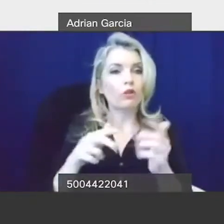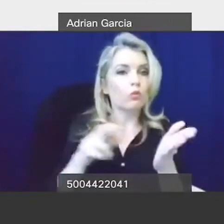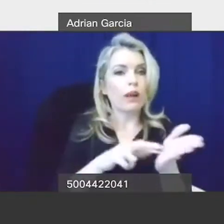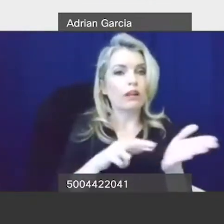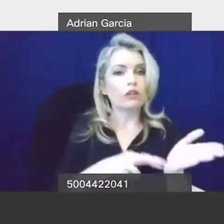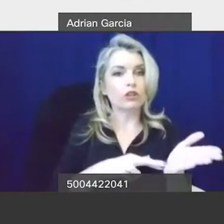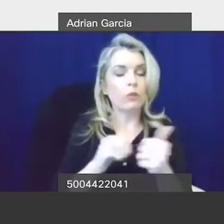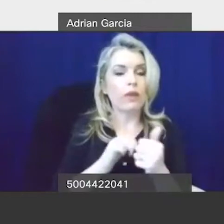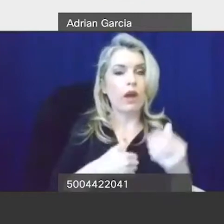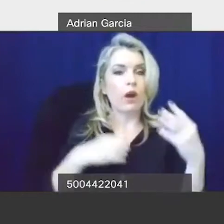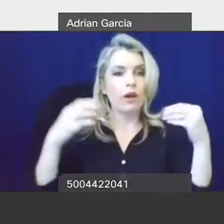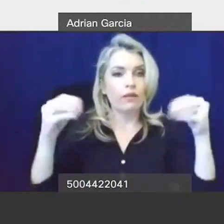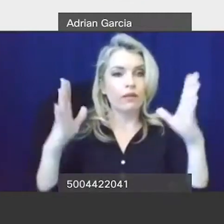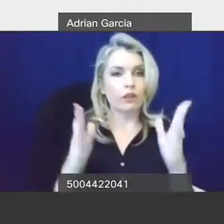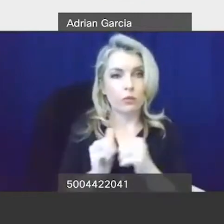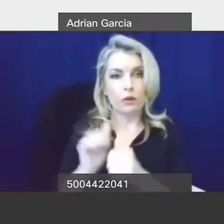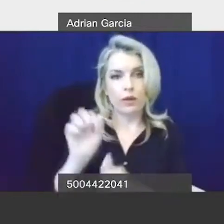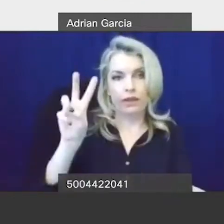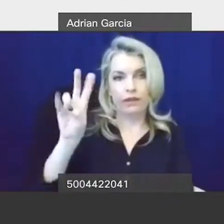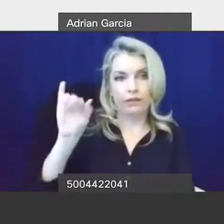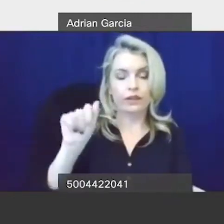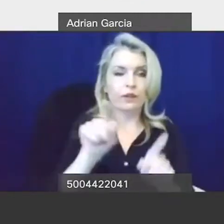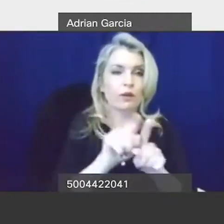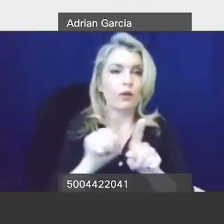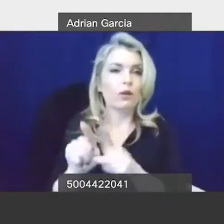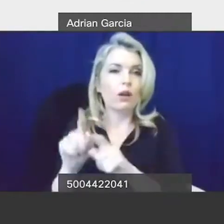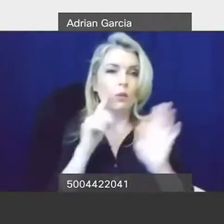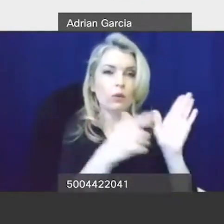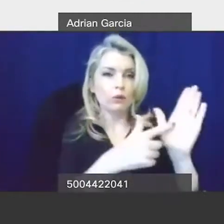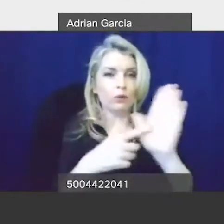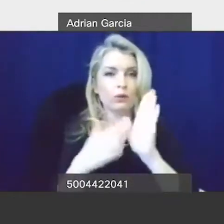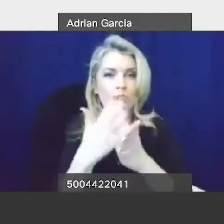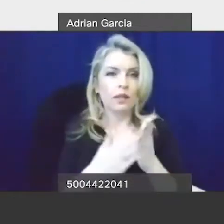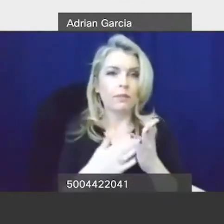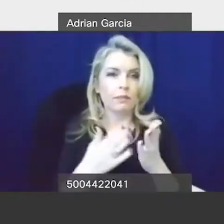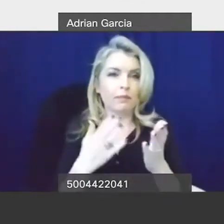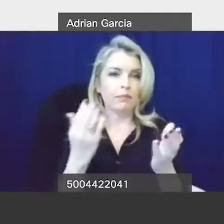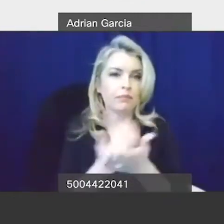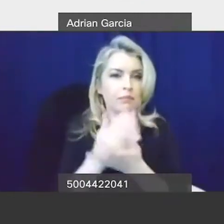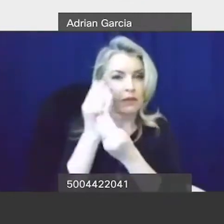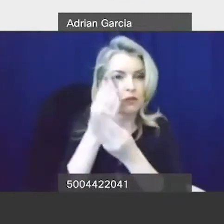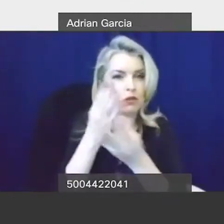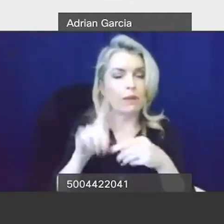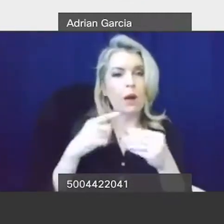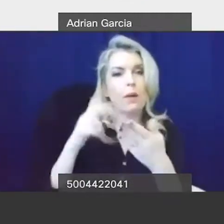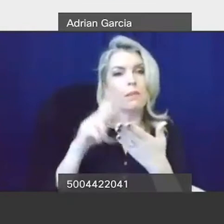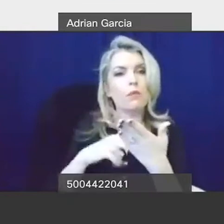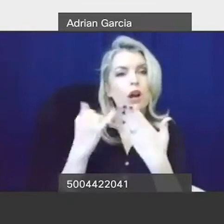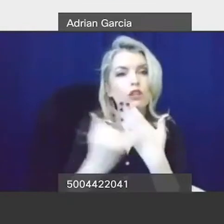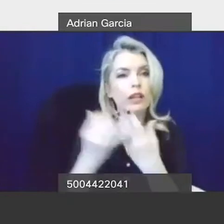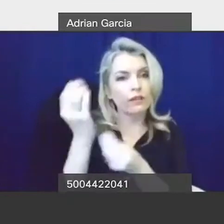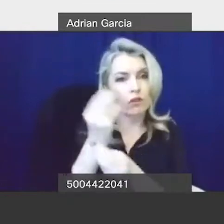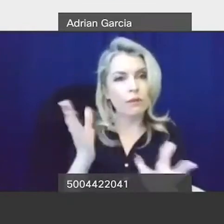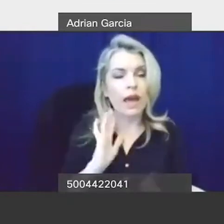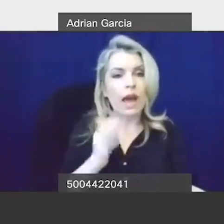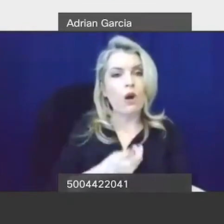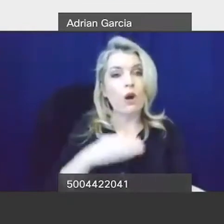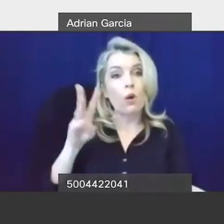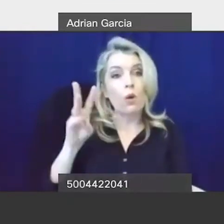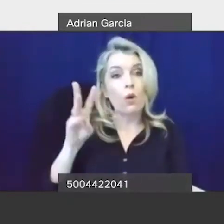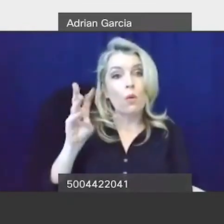and also give you some of our current and upcoming project opportunities. Our web portal can be found